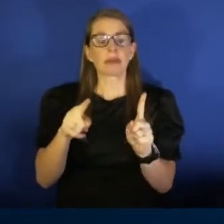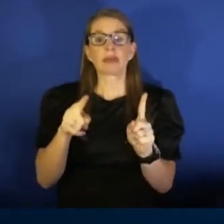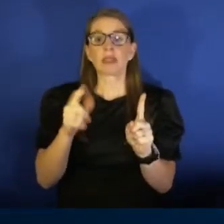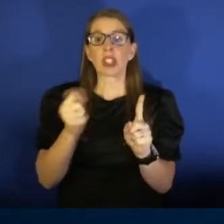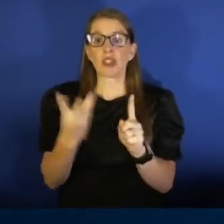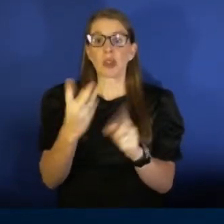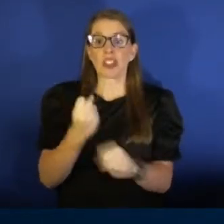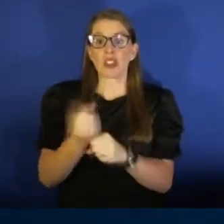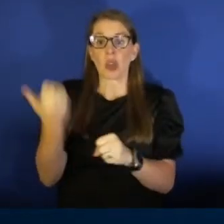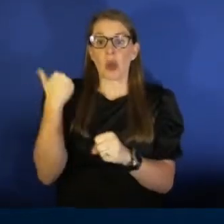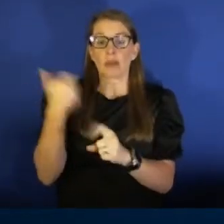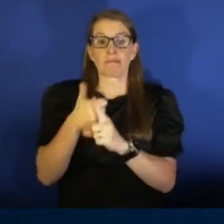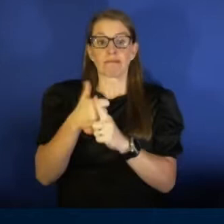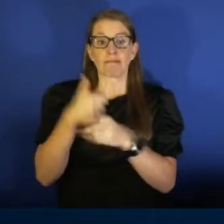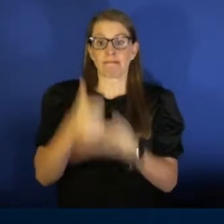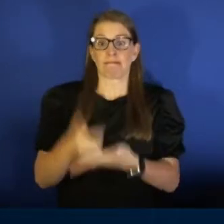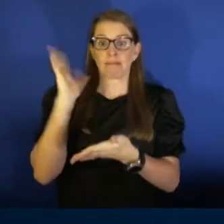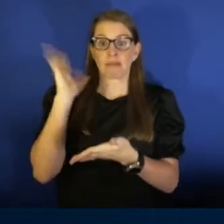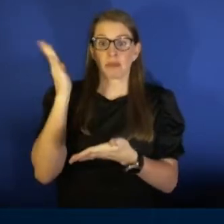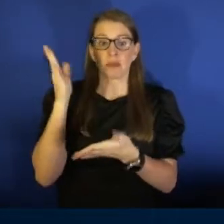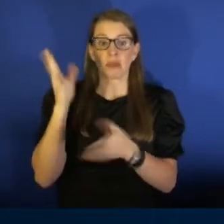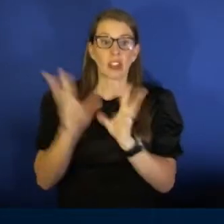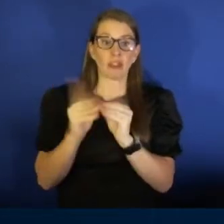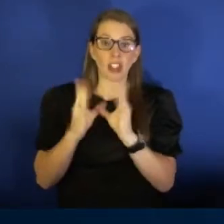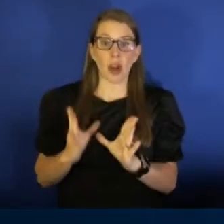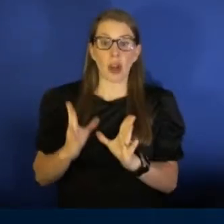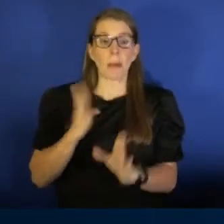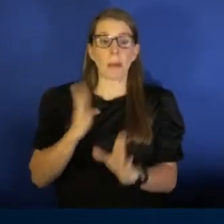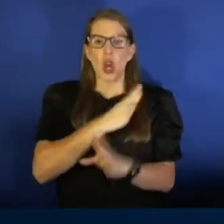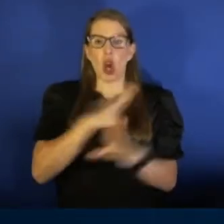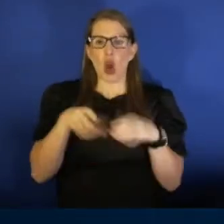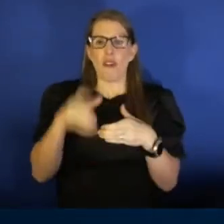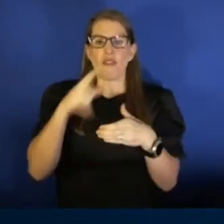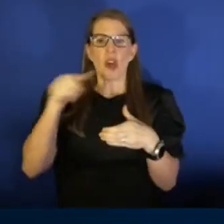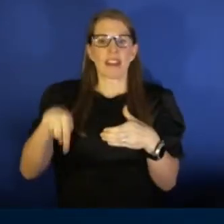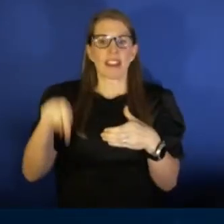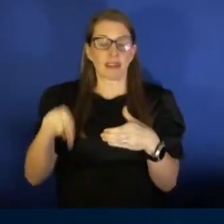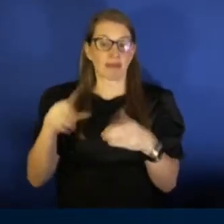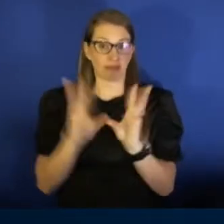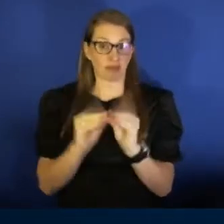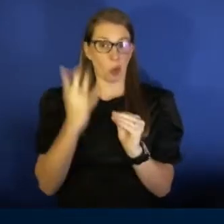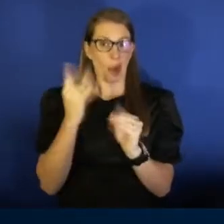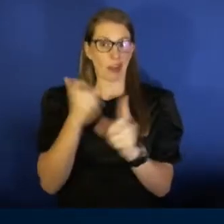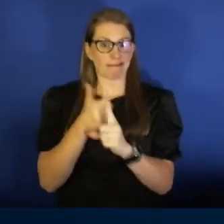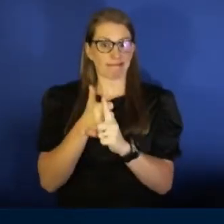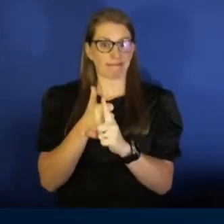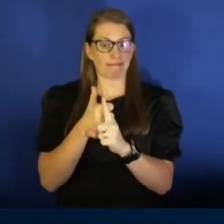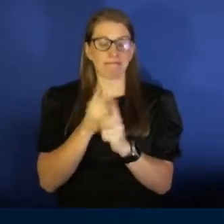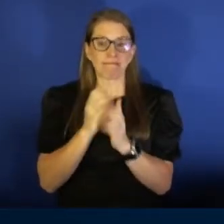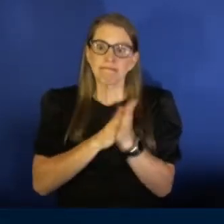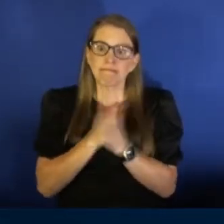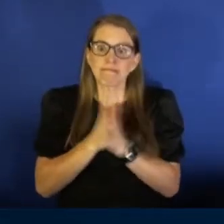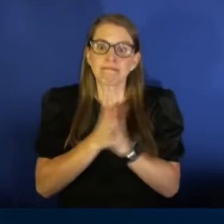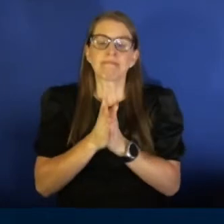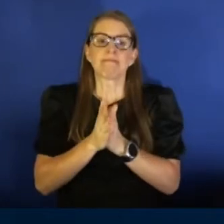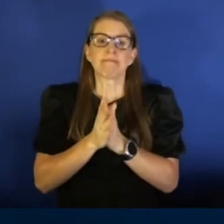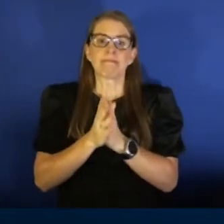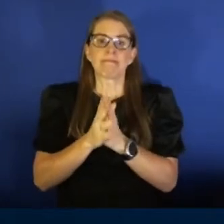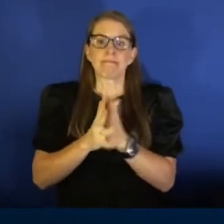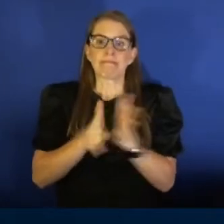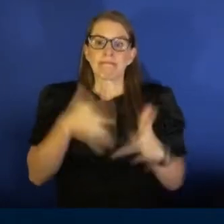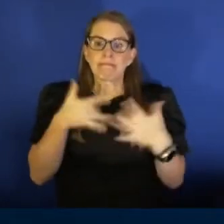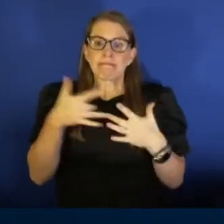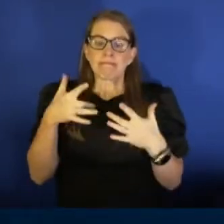present alongside with the Convention and Visitors Bureau for this conference. Why were you so incredibly passionate about bringing it here to Kansas